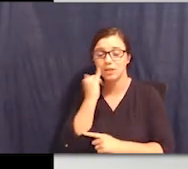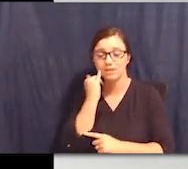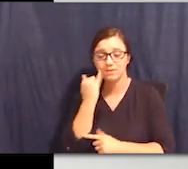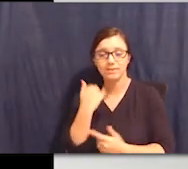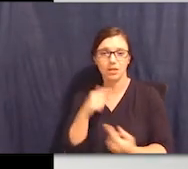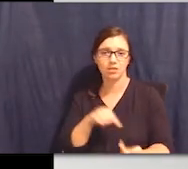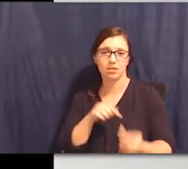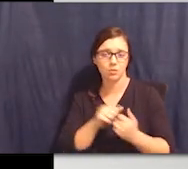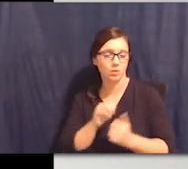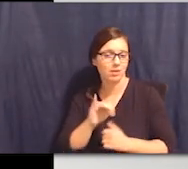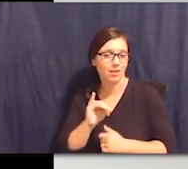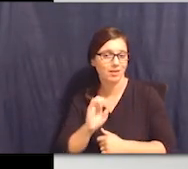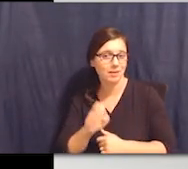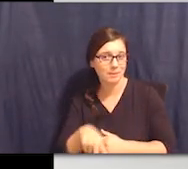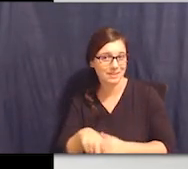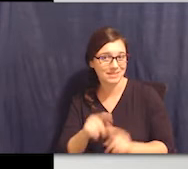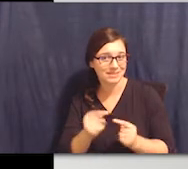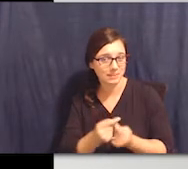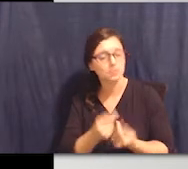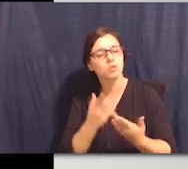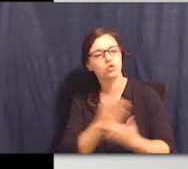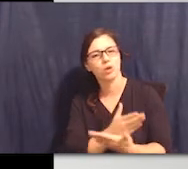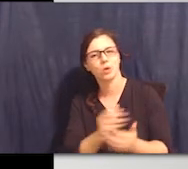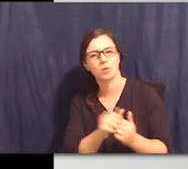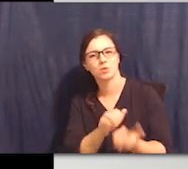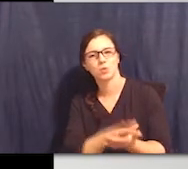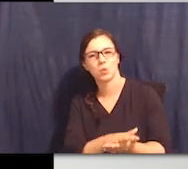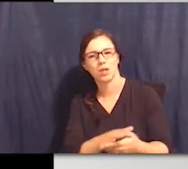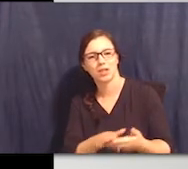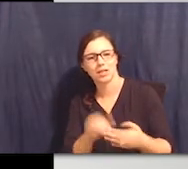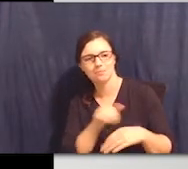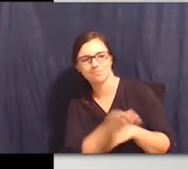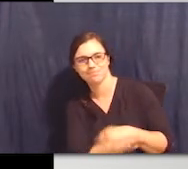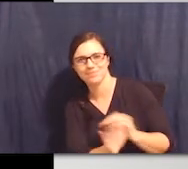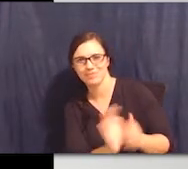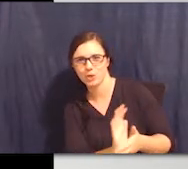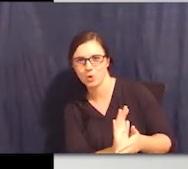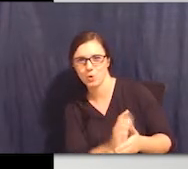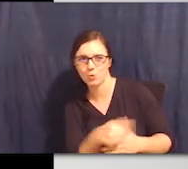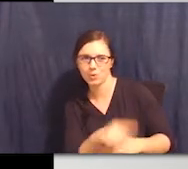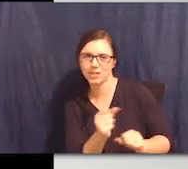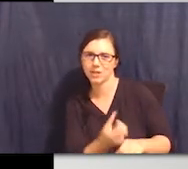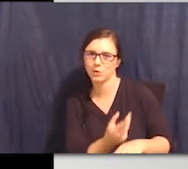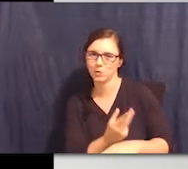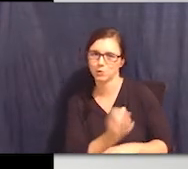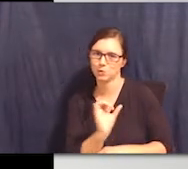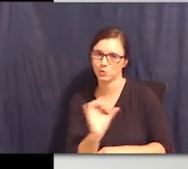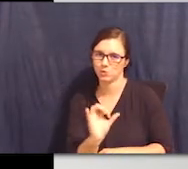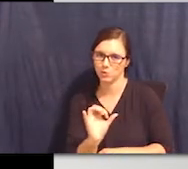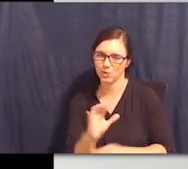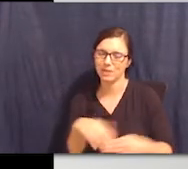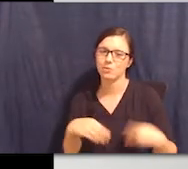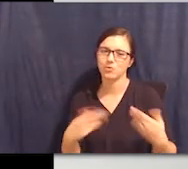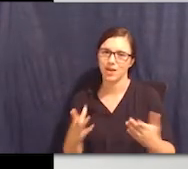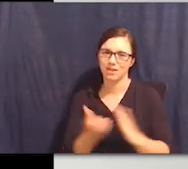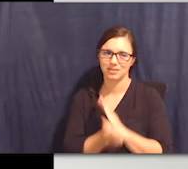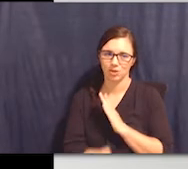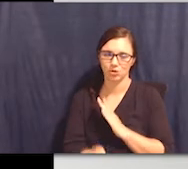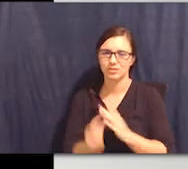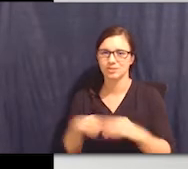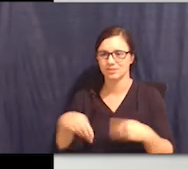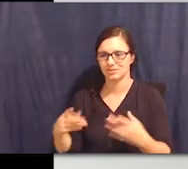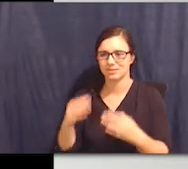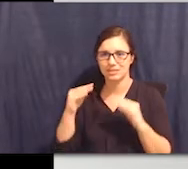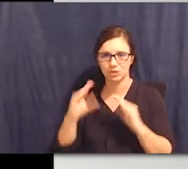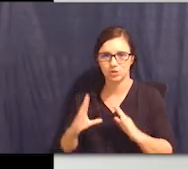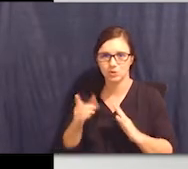some difficulties with IEP teams to share it out with your school so that they can maybe utilize it as well and provide those skills to